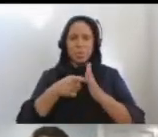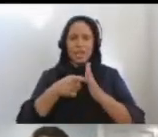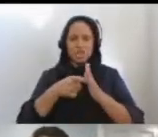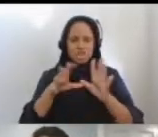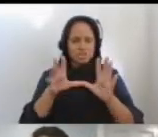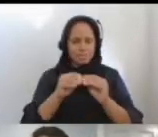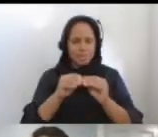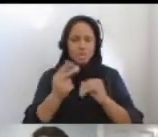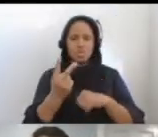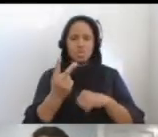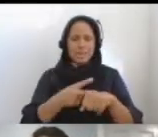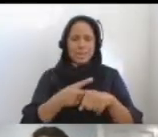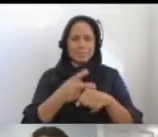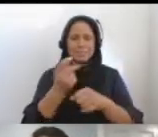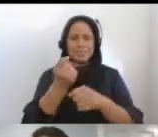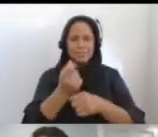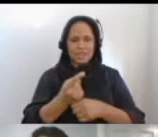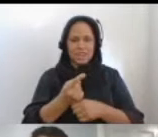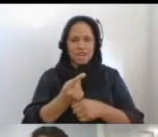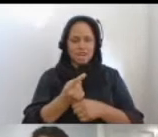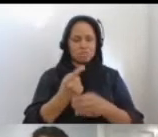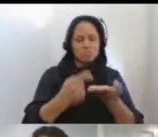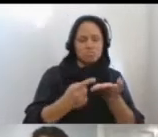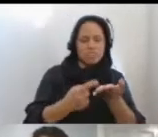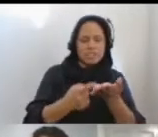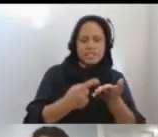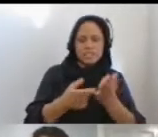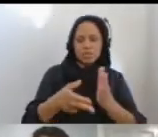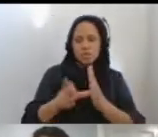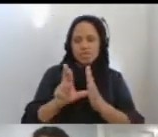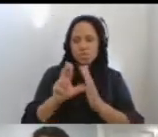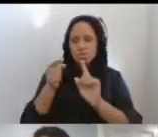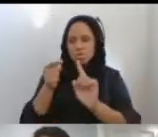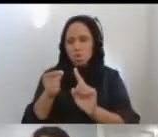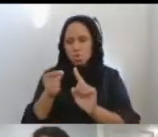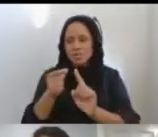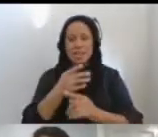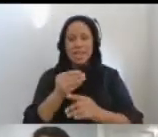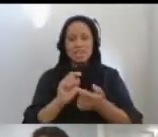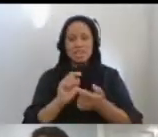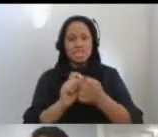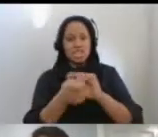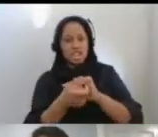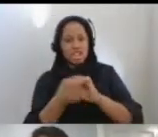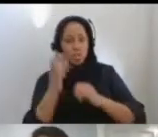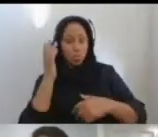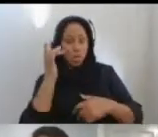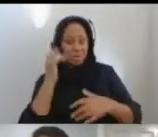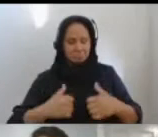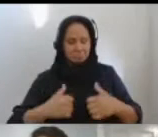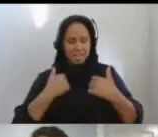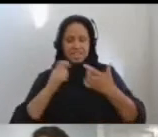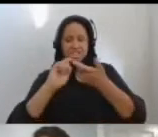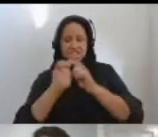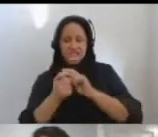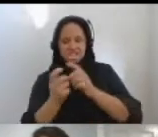whatever goals they have, whatever ideas they have, and to make adjustments because life changes. And